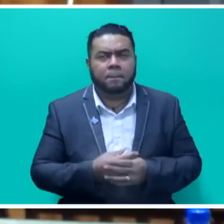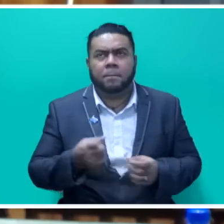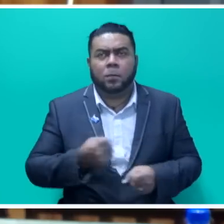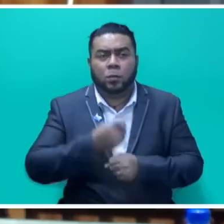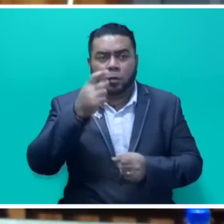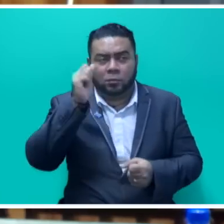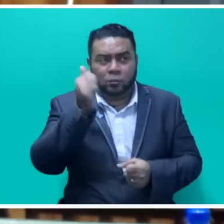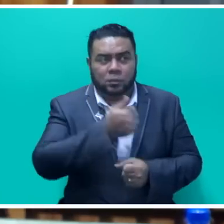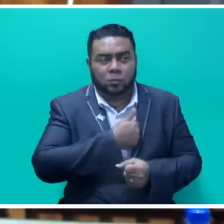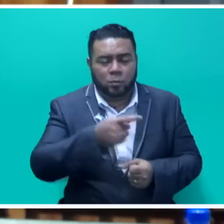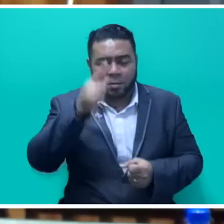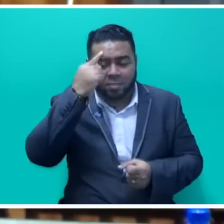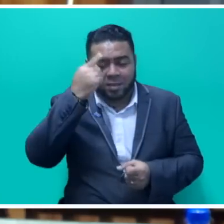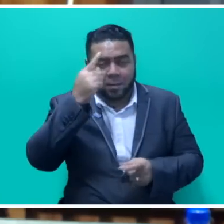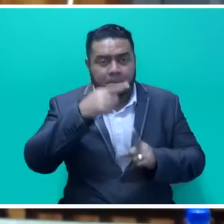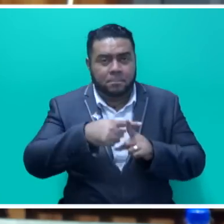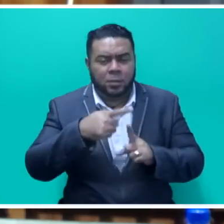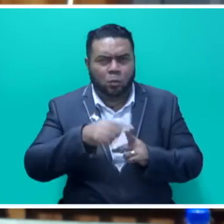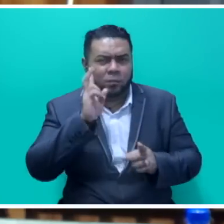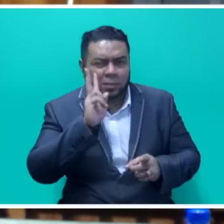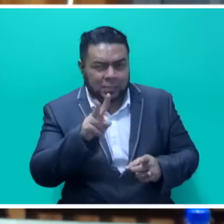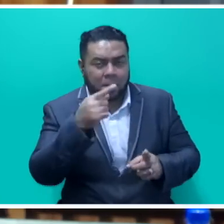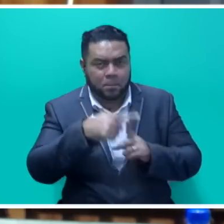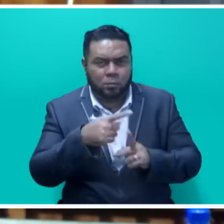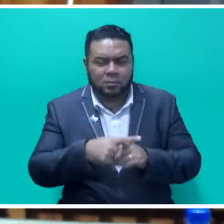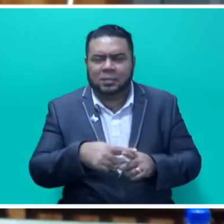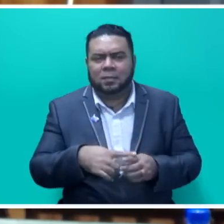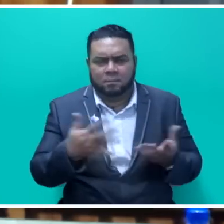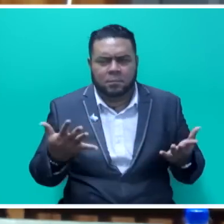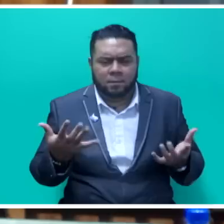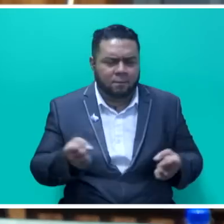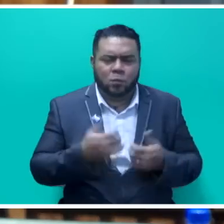are seeing positive indicators everywhere.